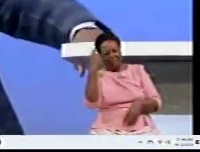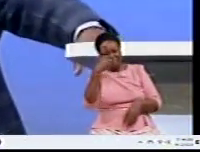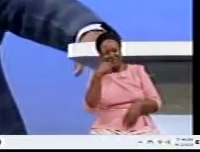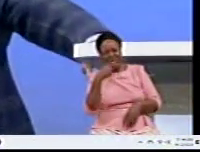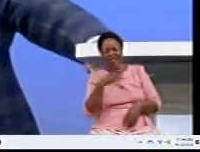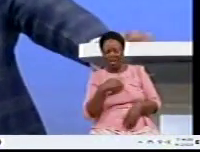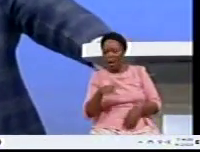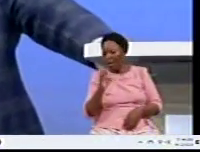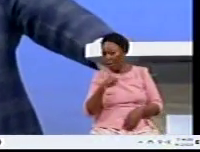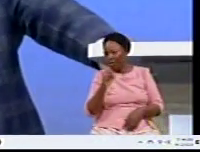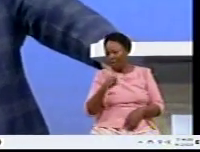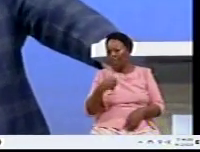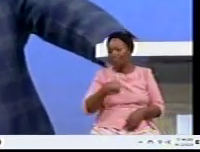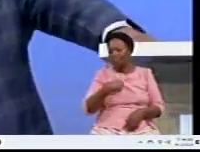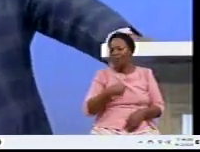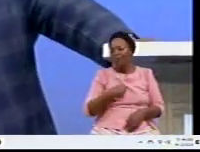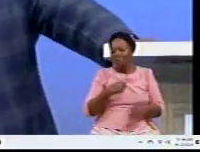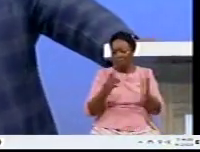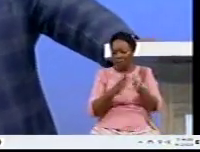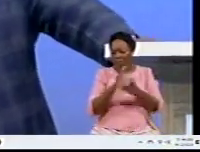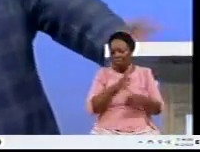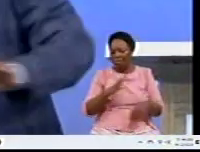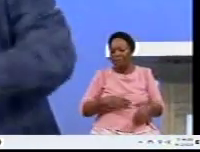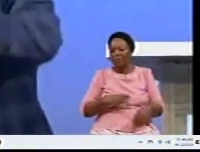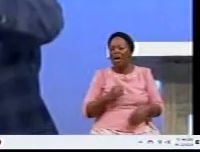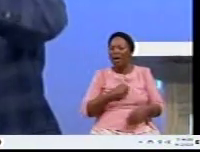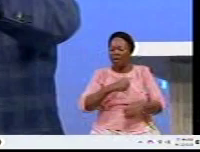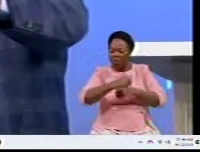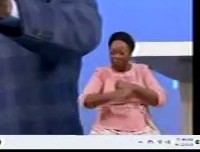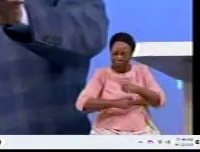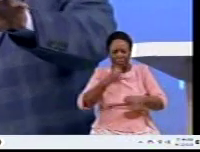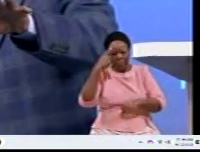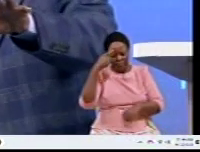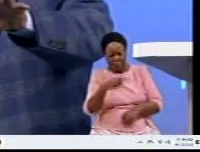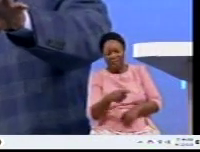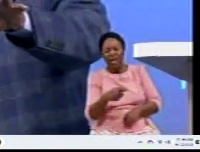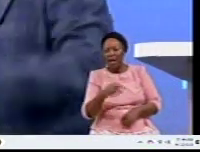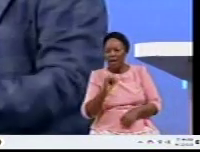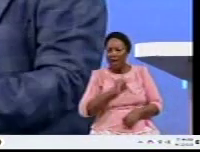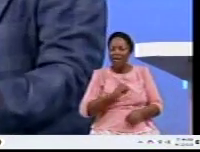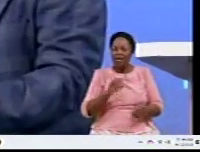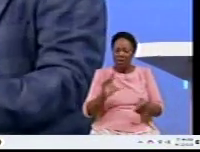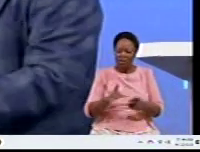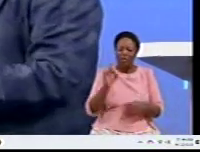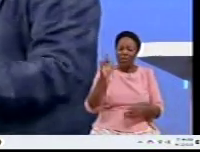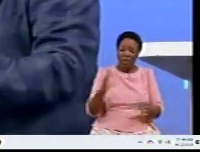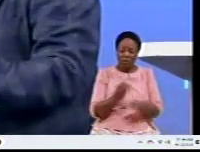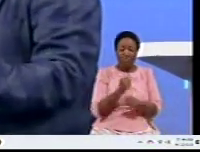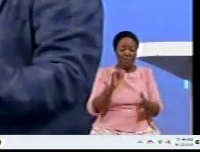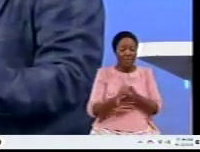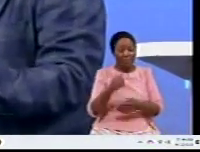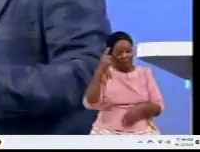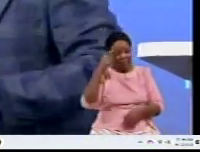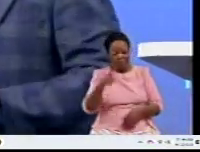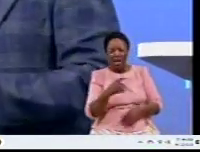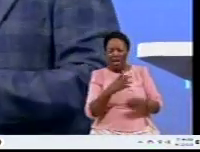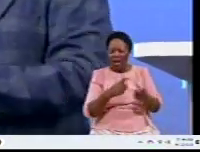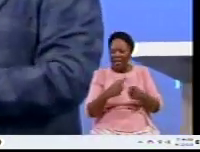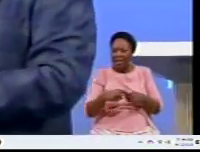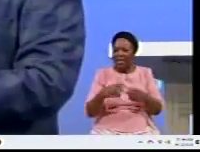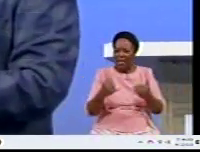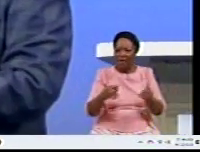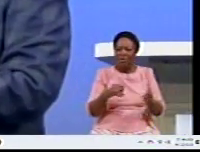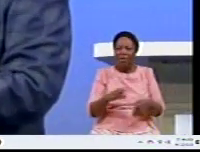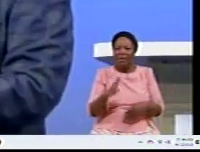yes, I bought that for you. I suffered that for you. I took that for you. And now the